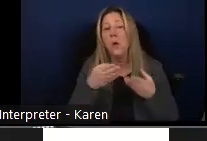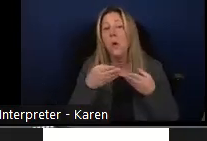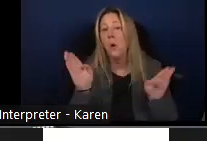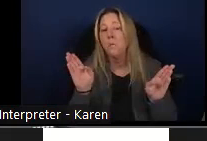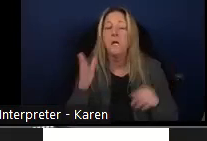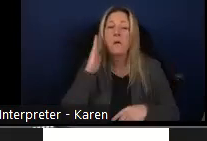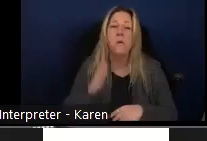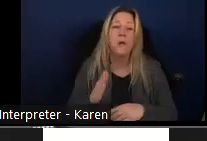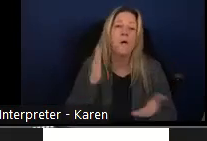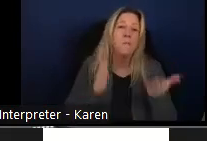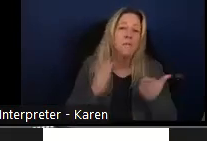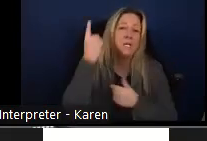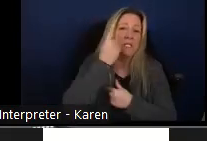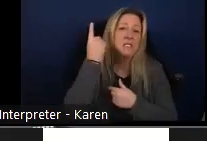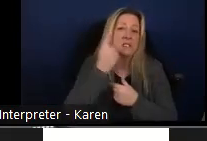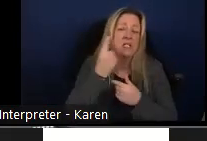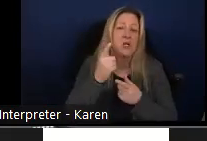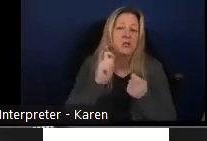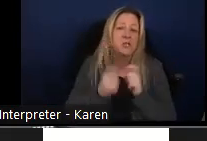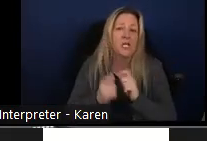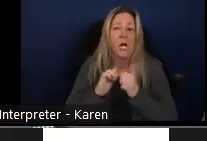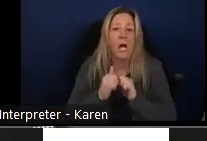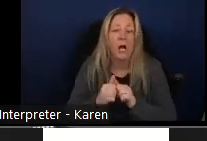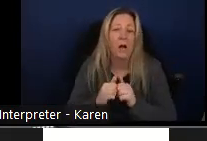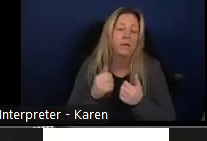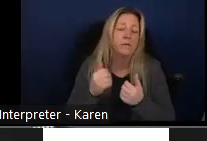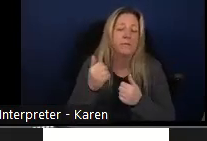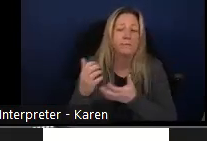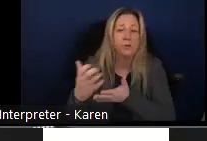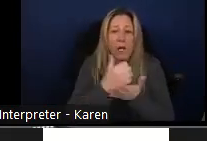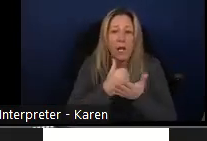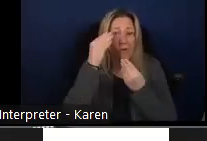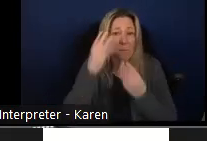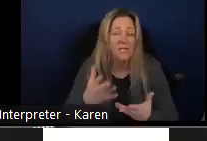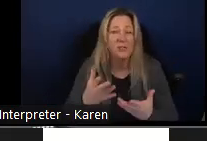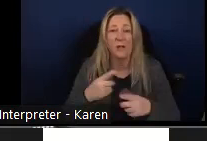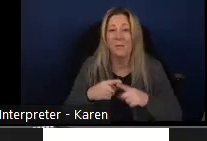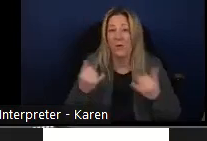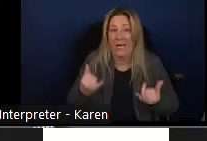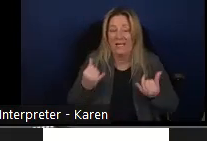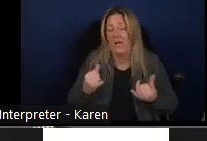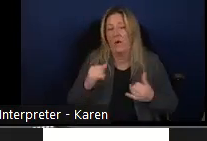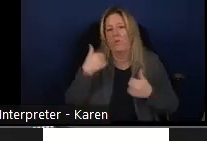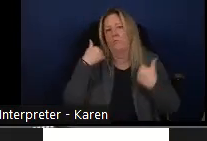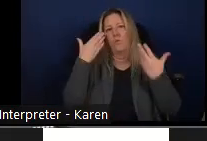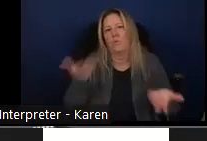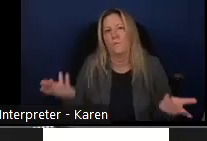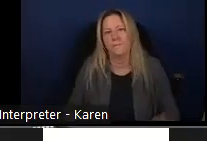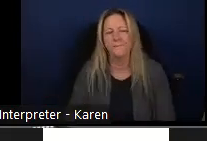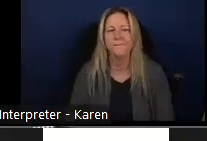in the future. So we could maybe do that as a future step, but right now we don't have that information. Thank